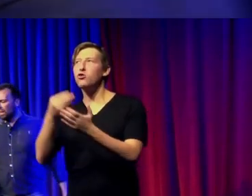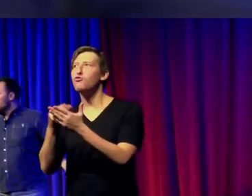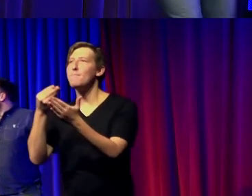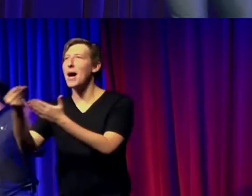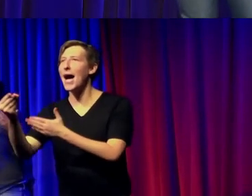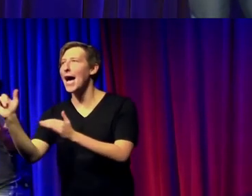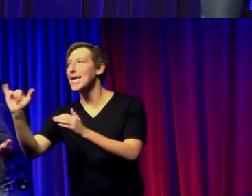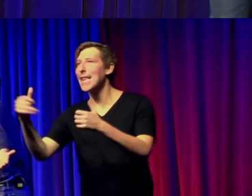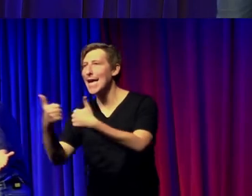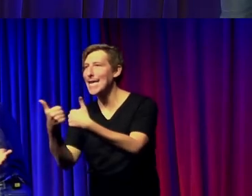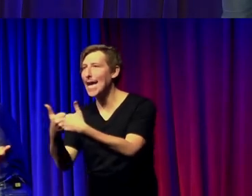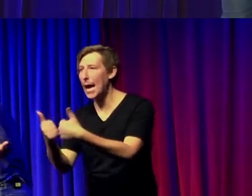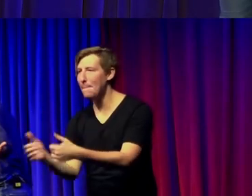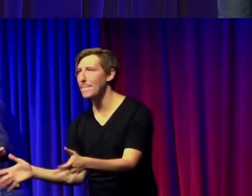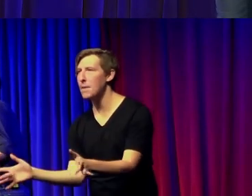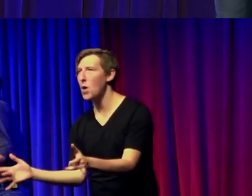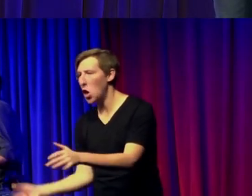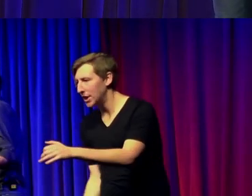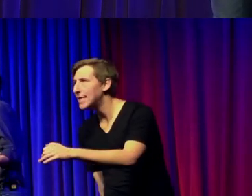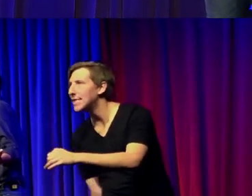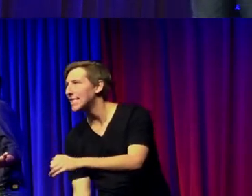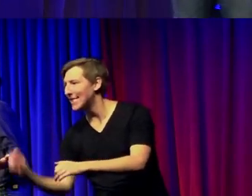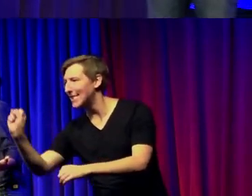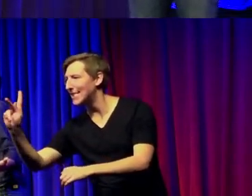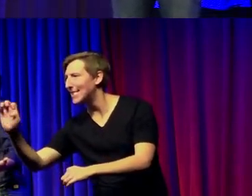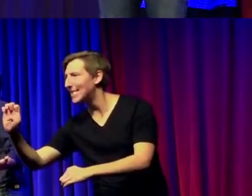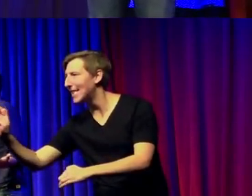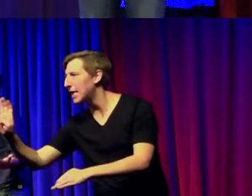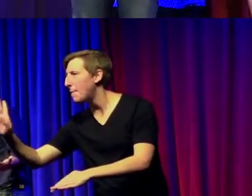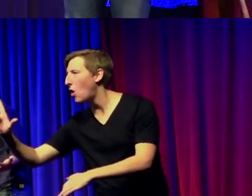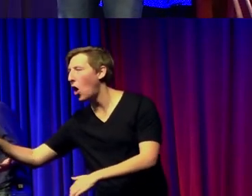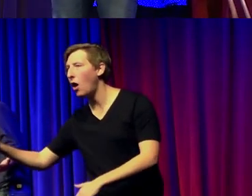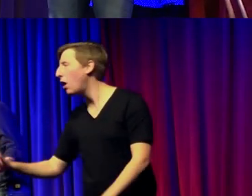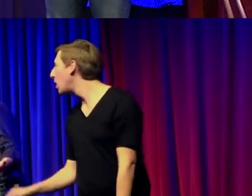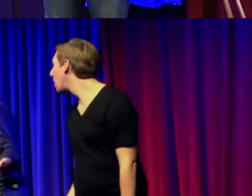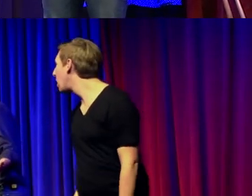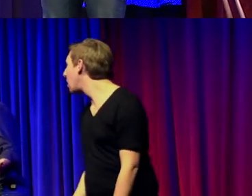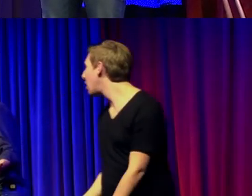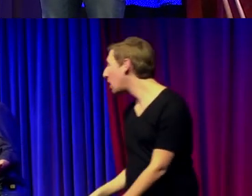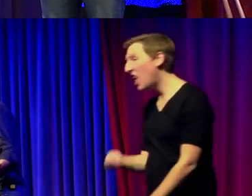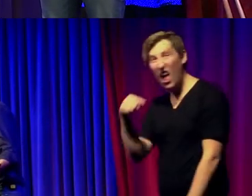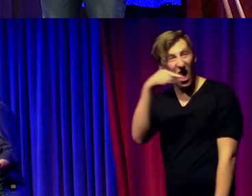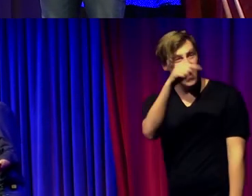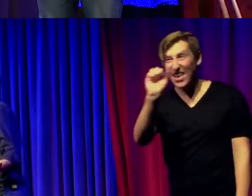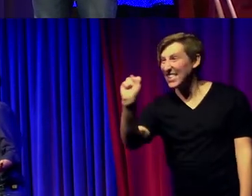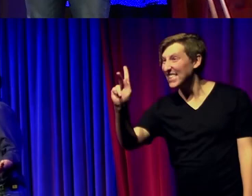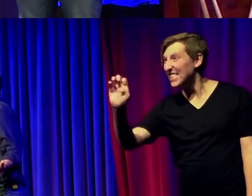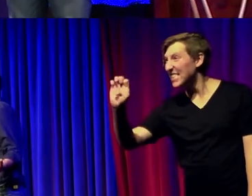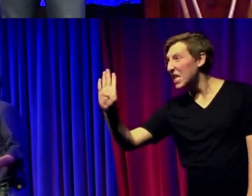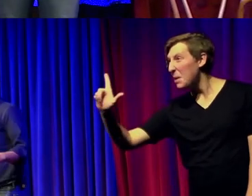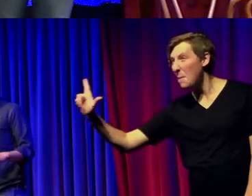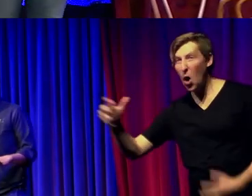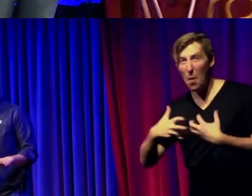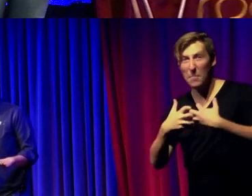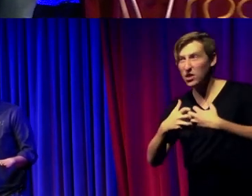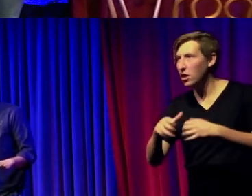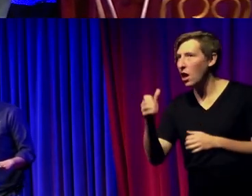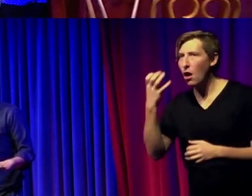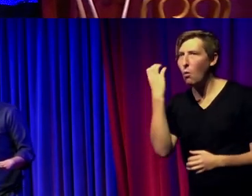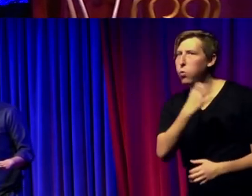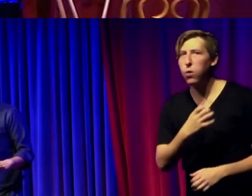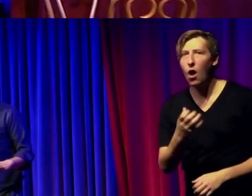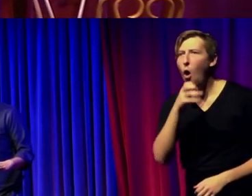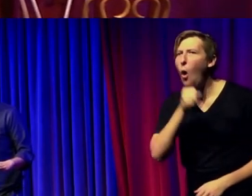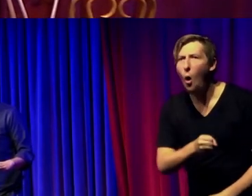idiot. This skee ball machine is an antique. I mean, are you sure you can afford it? Of course I can, anything. What